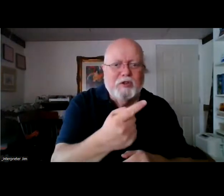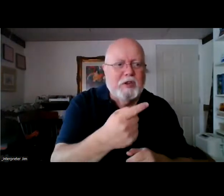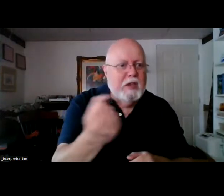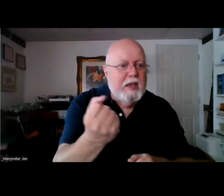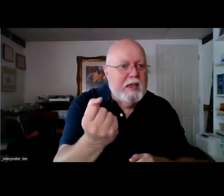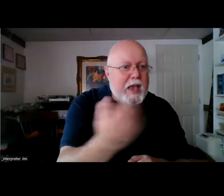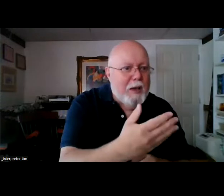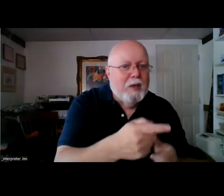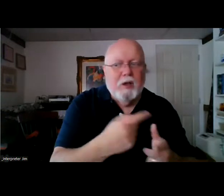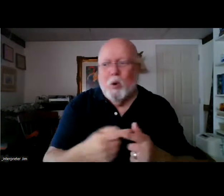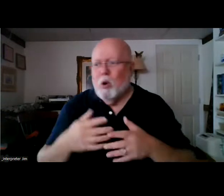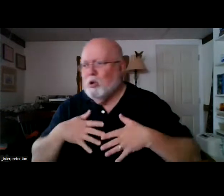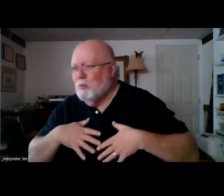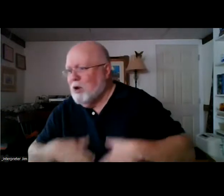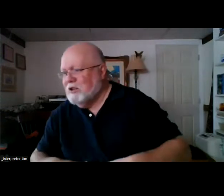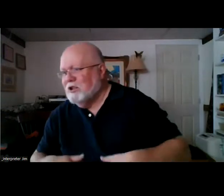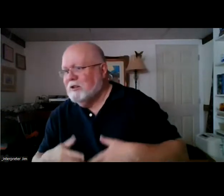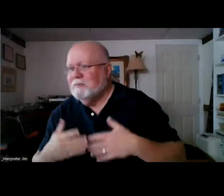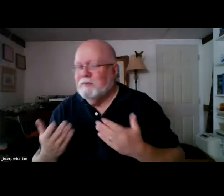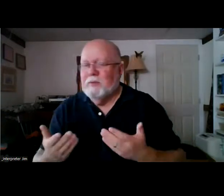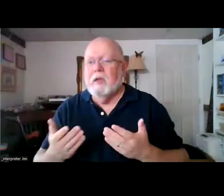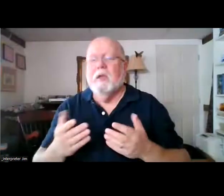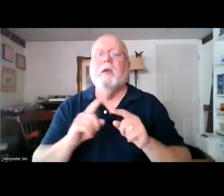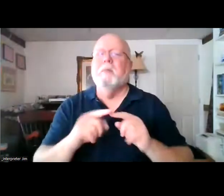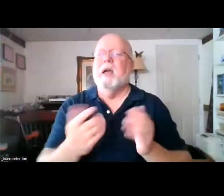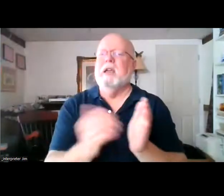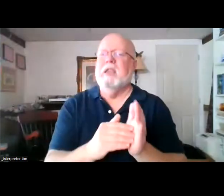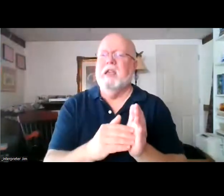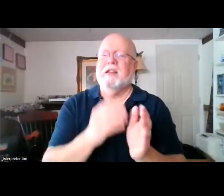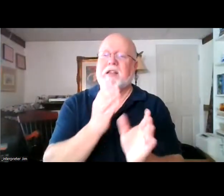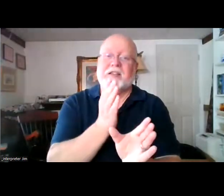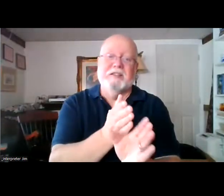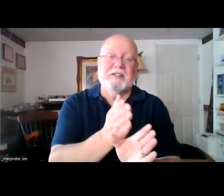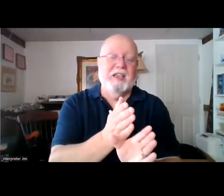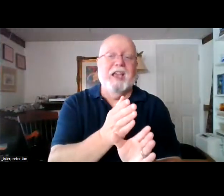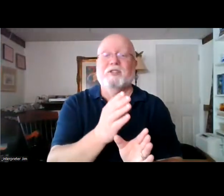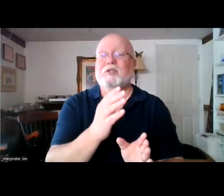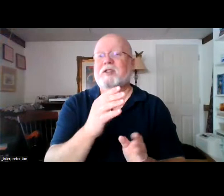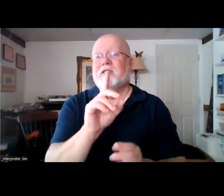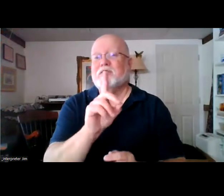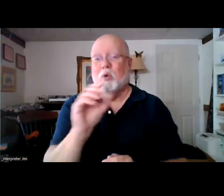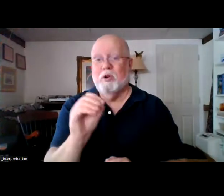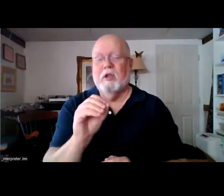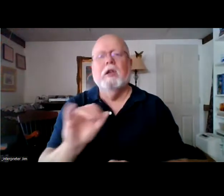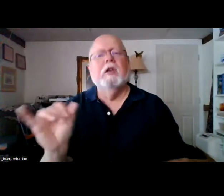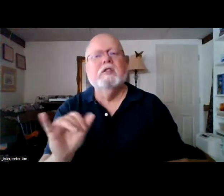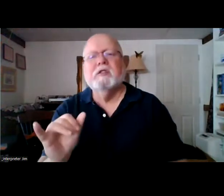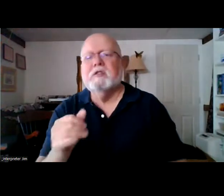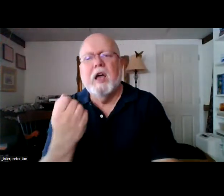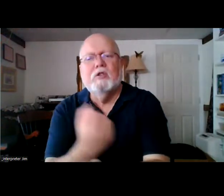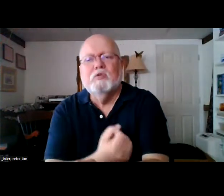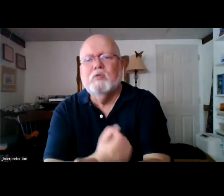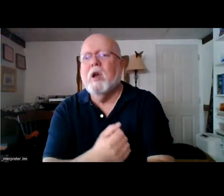goes both ways. But I do think psychiatric conditions can lead you, just like substance use disorders can lead you to engage in gambling